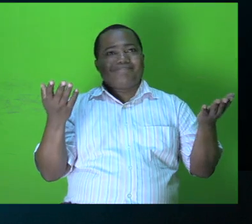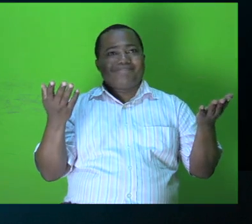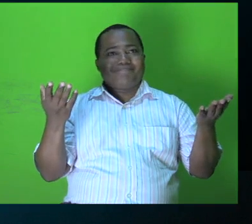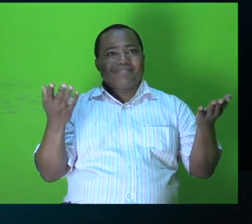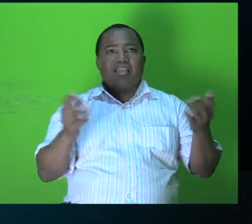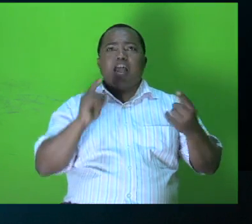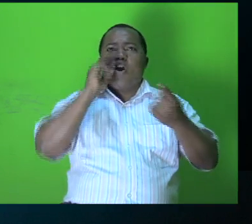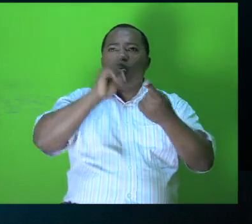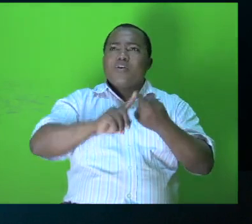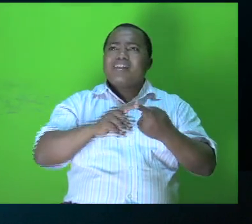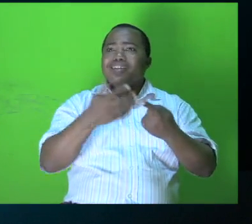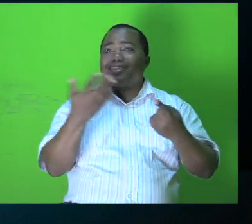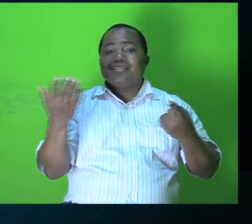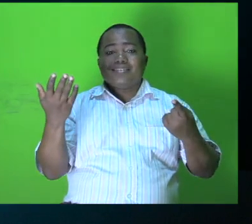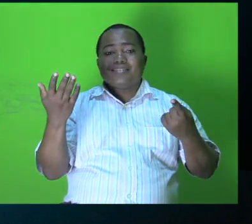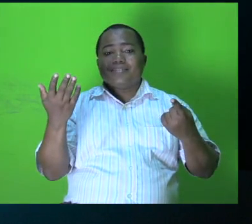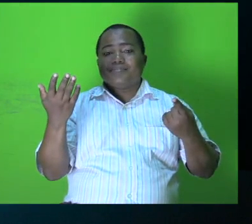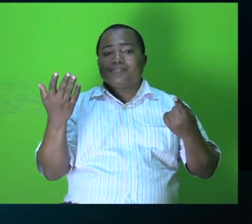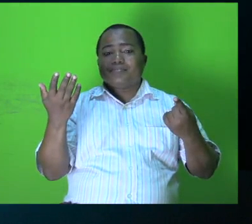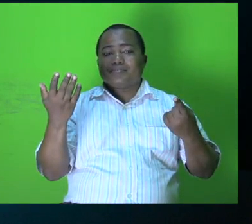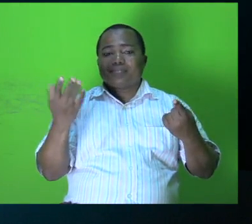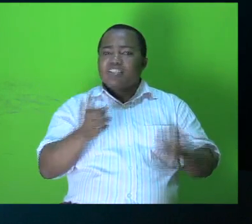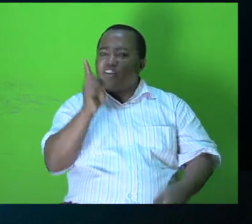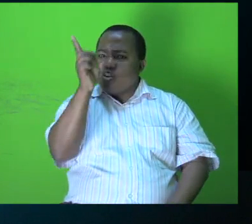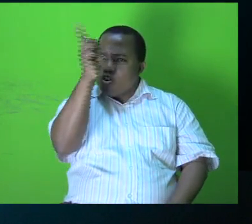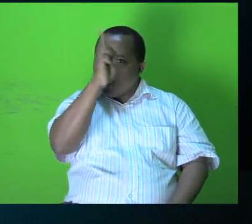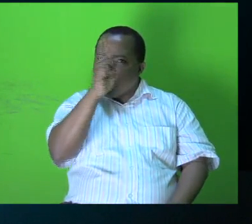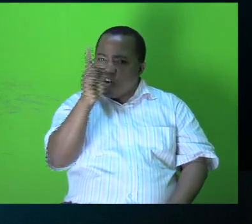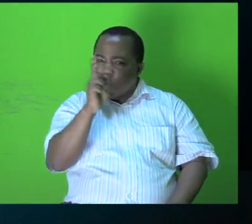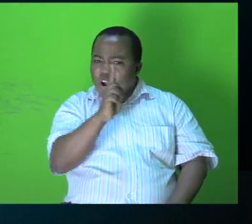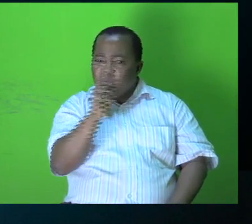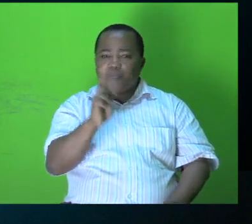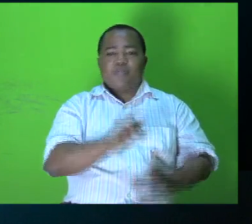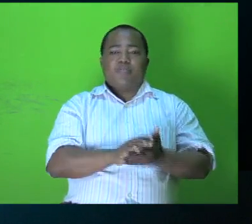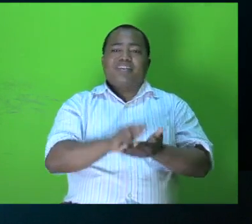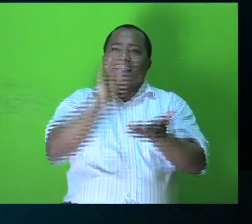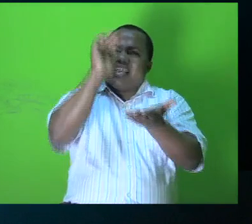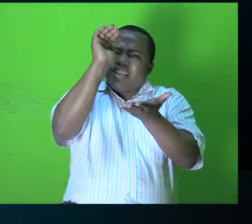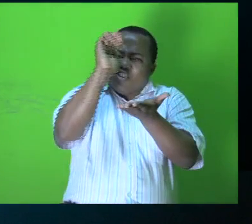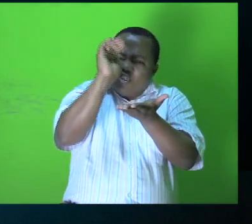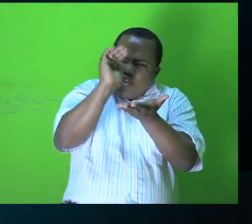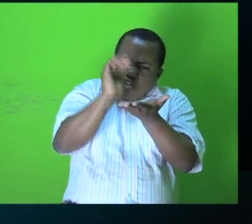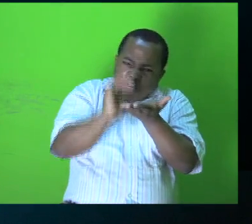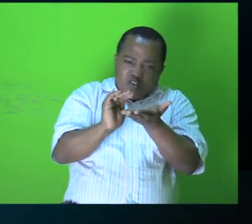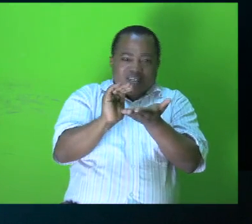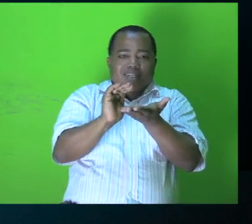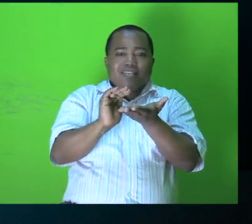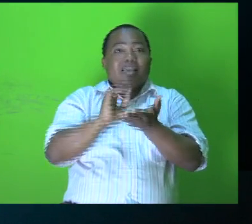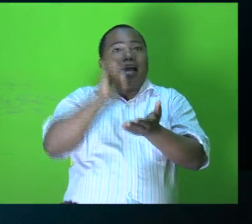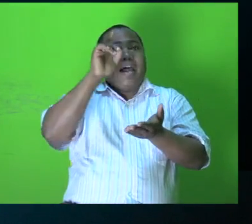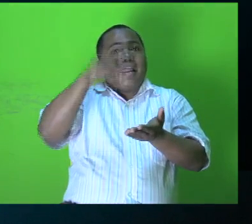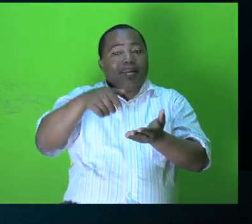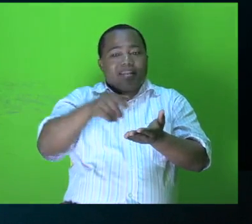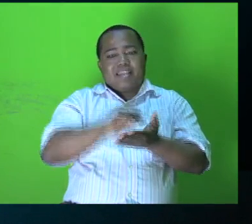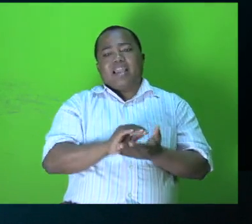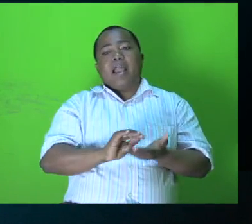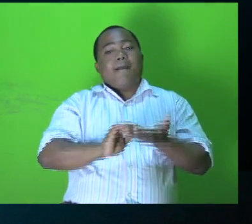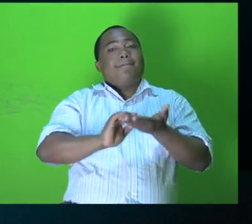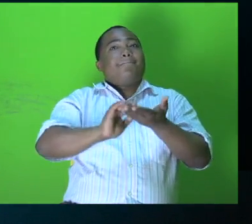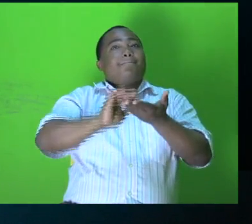The first one is the chromosomes shorten and